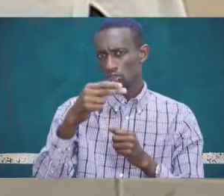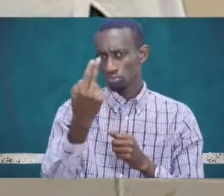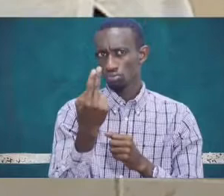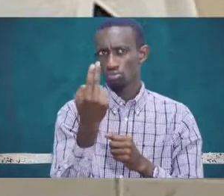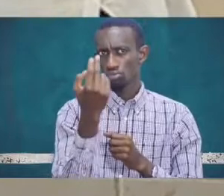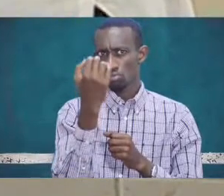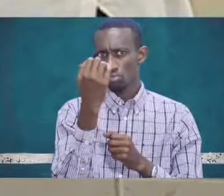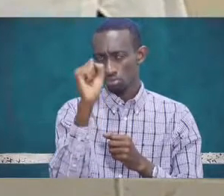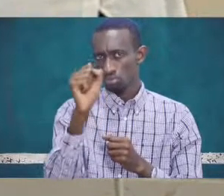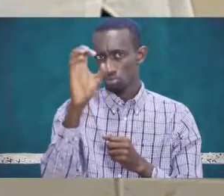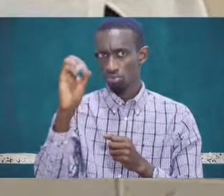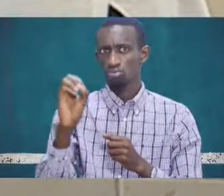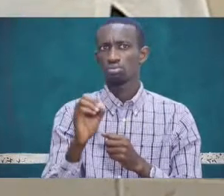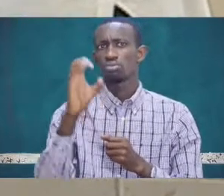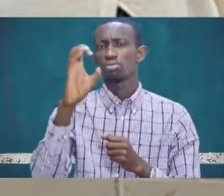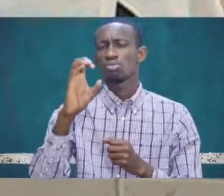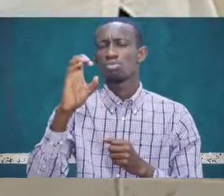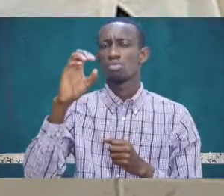C2CH3OO, CH2,